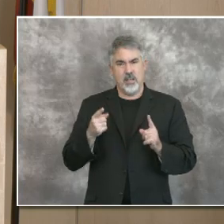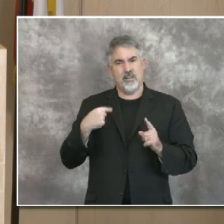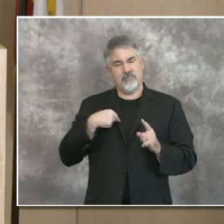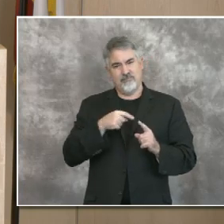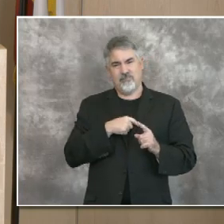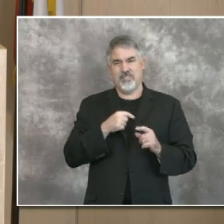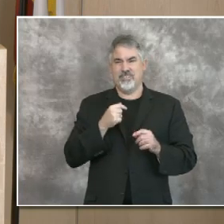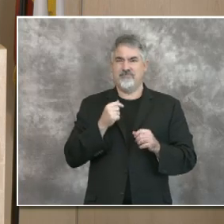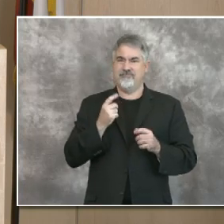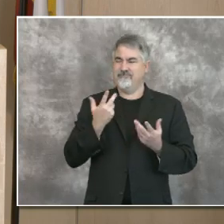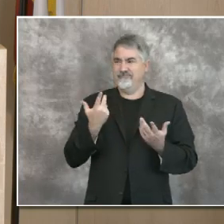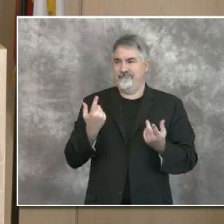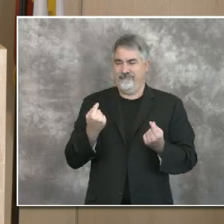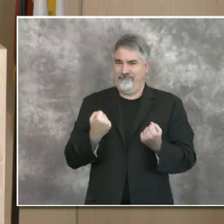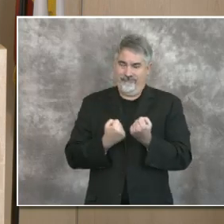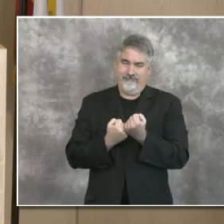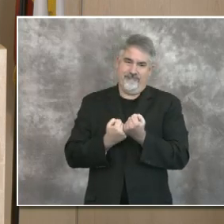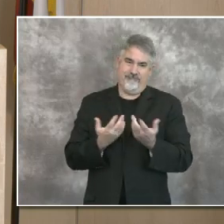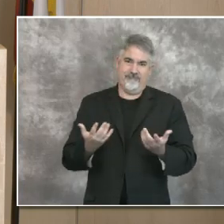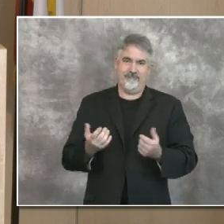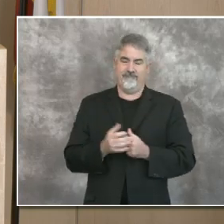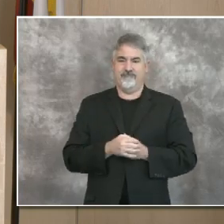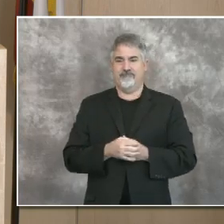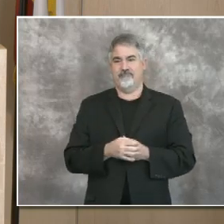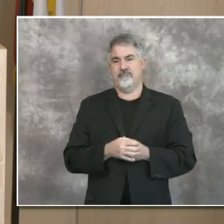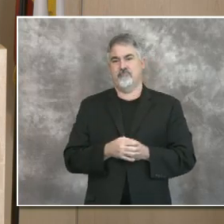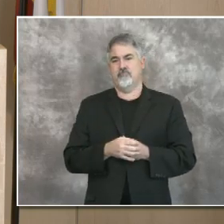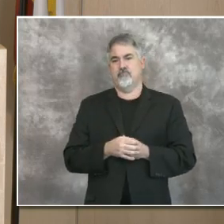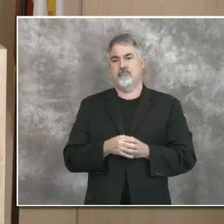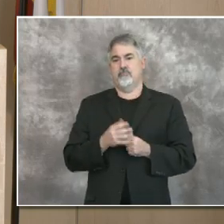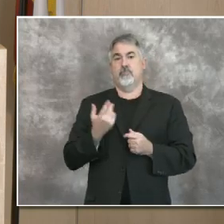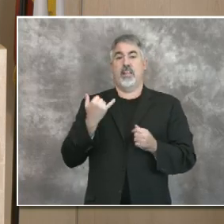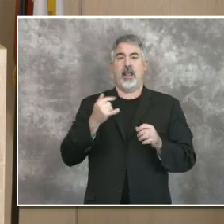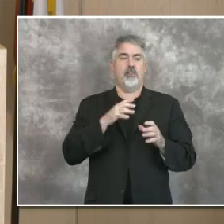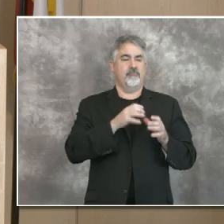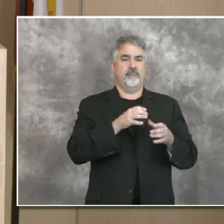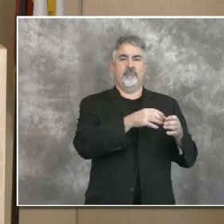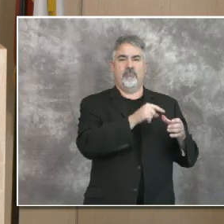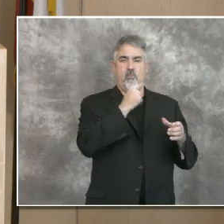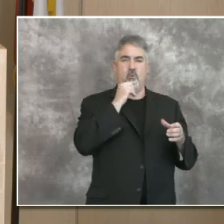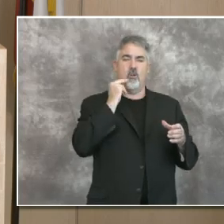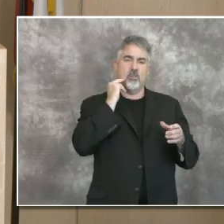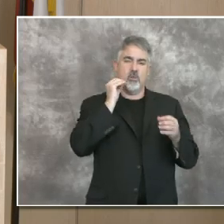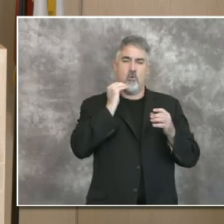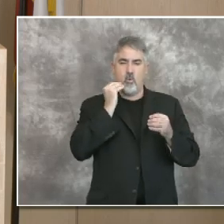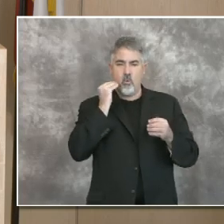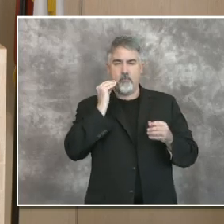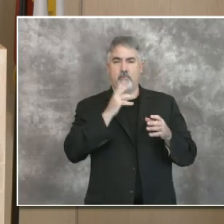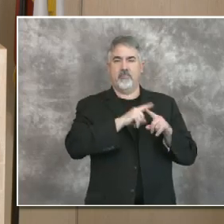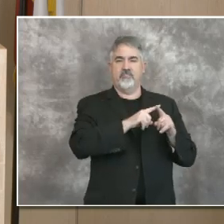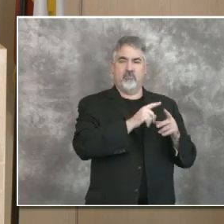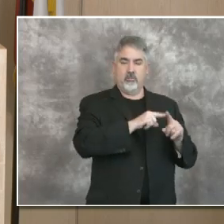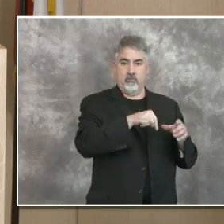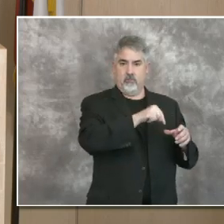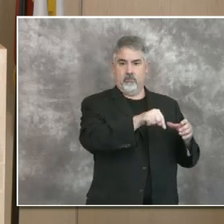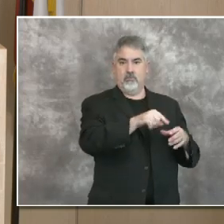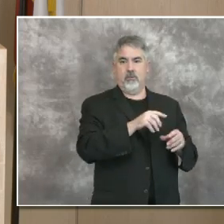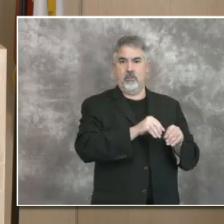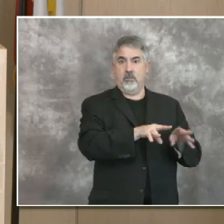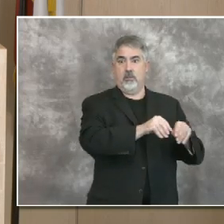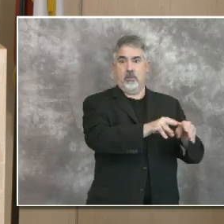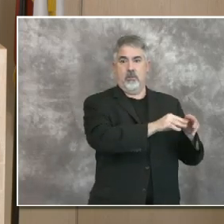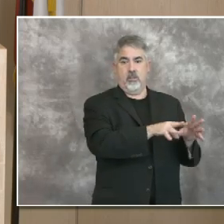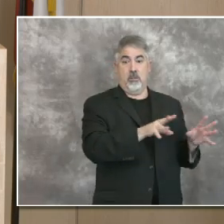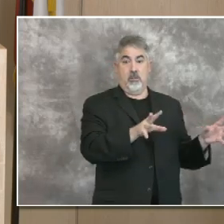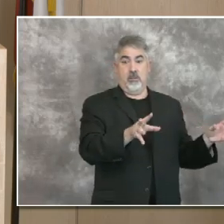lives. Regarding outbreaks in congregate and community settings, today we are reporting a cumulative number,